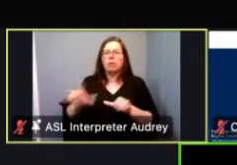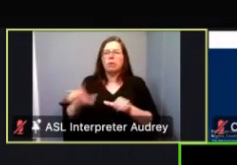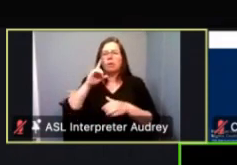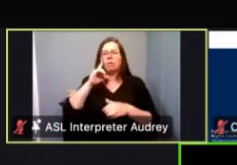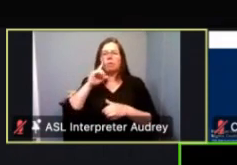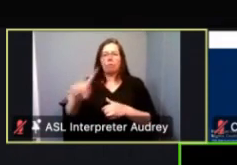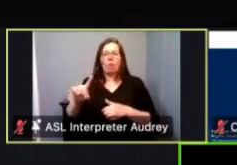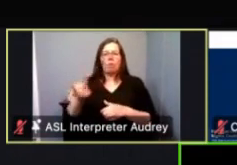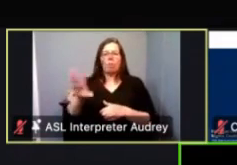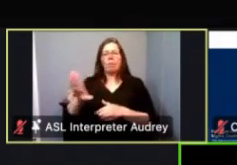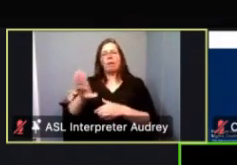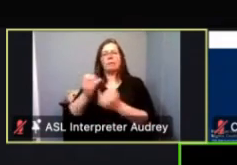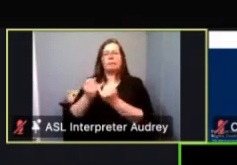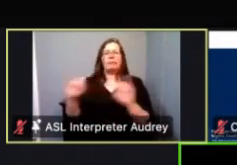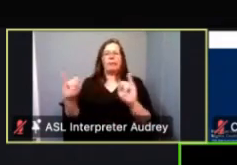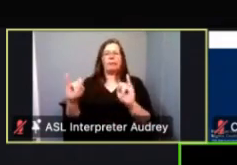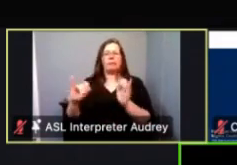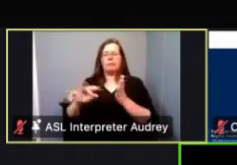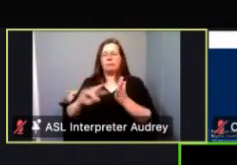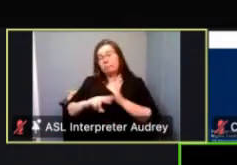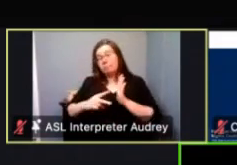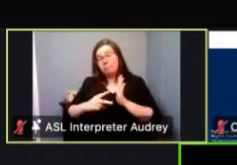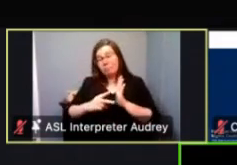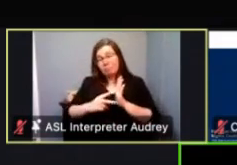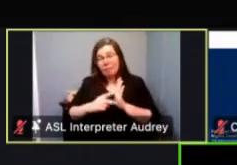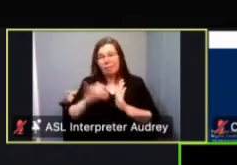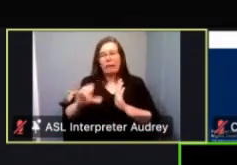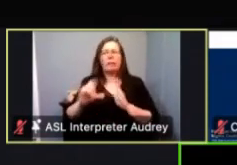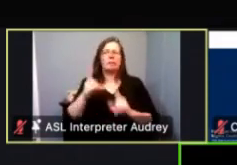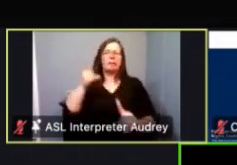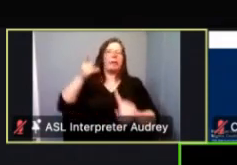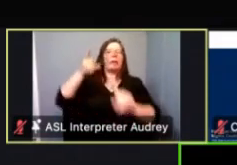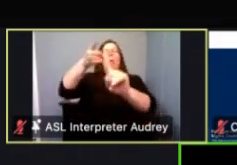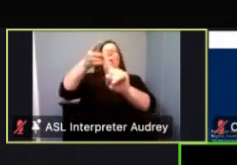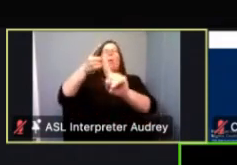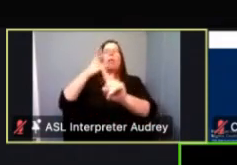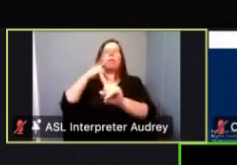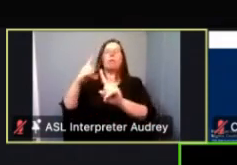people with disabilities. Independence is seen as the ultimate goal.